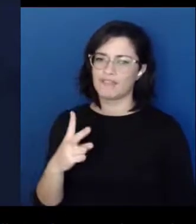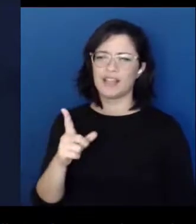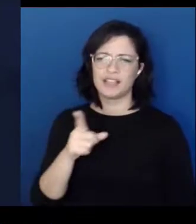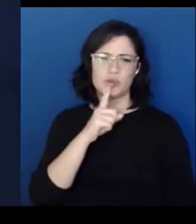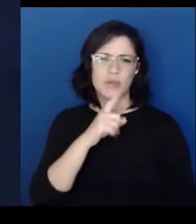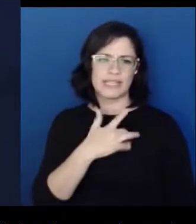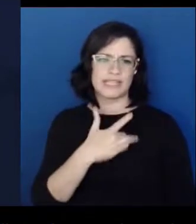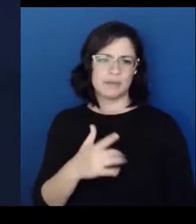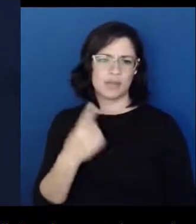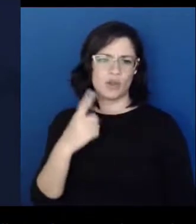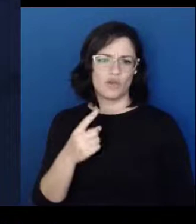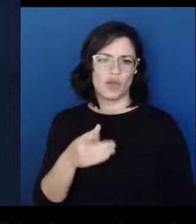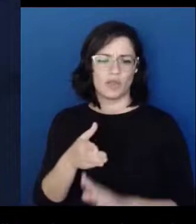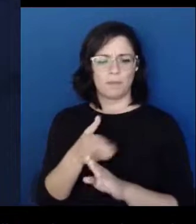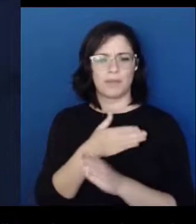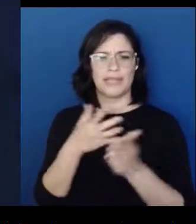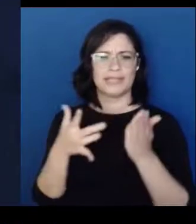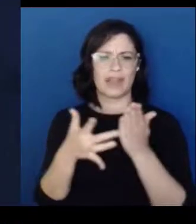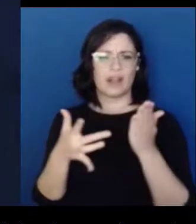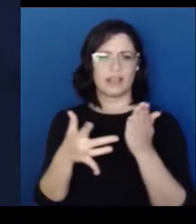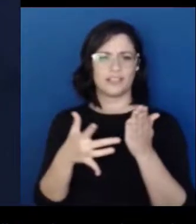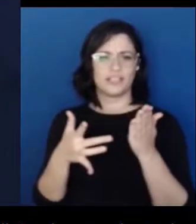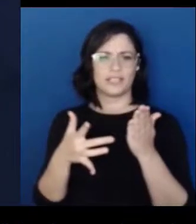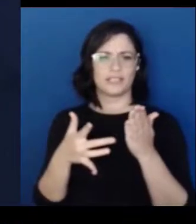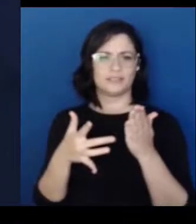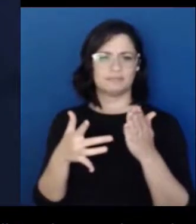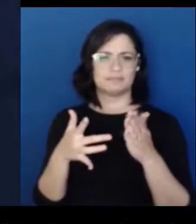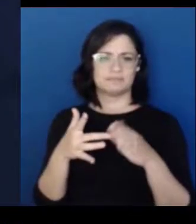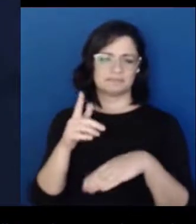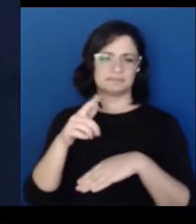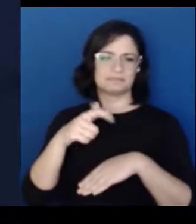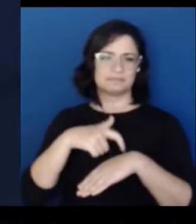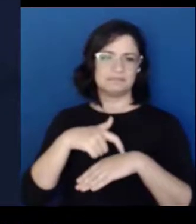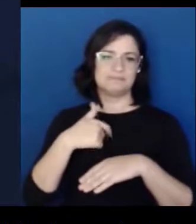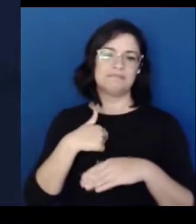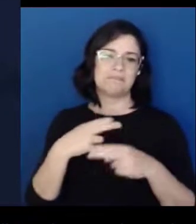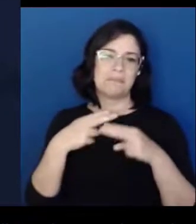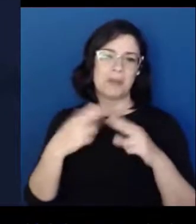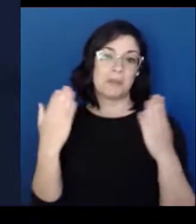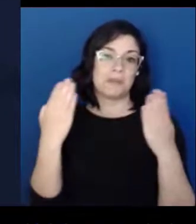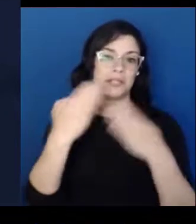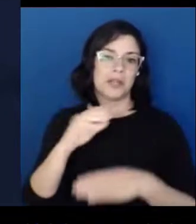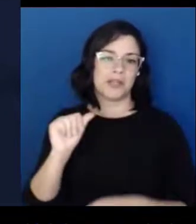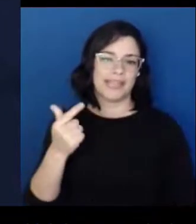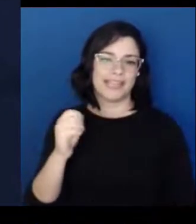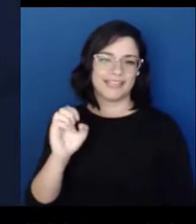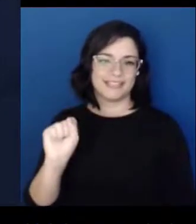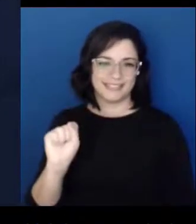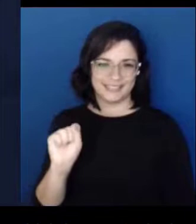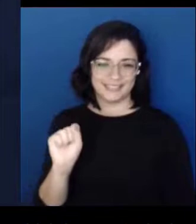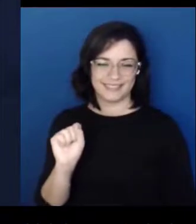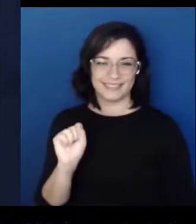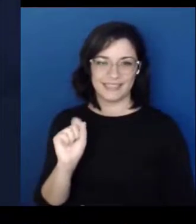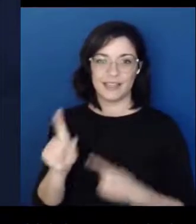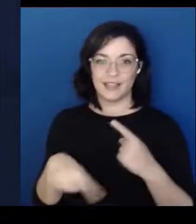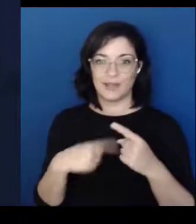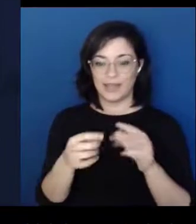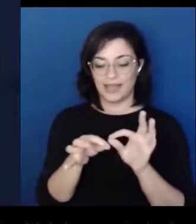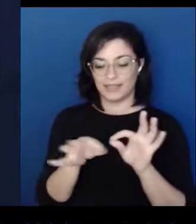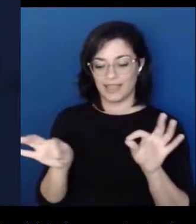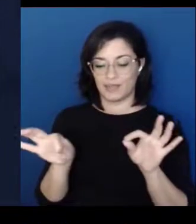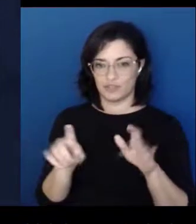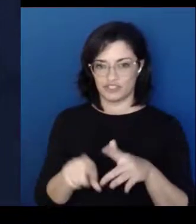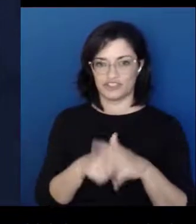pre-technology times, the dark age, as I call it, when language first started kicking in. My mom was a nurse, and